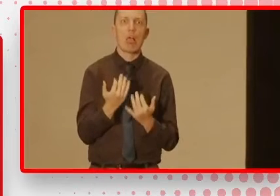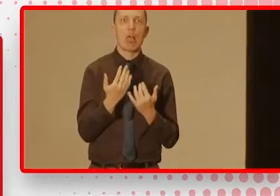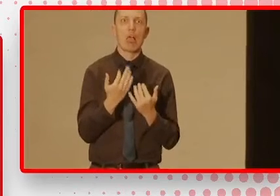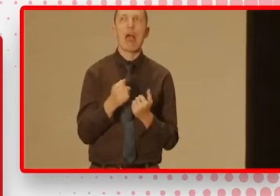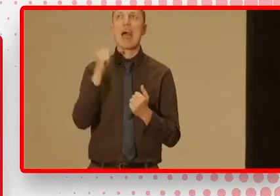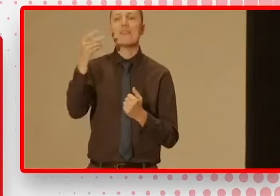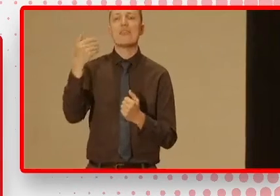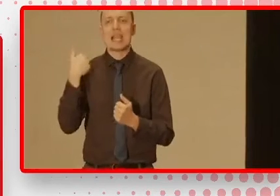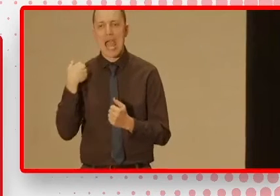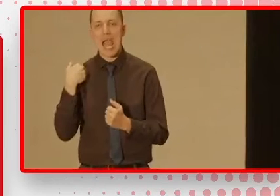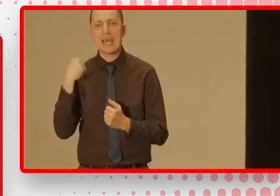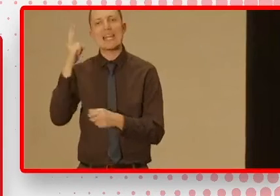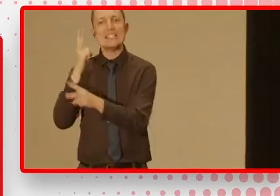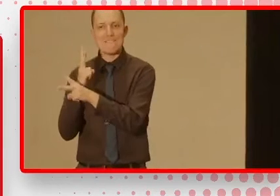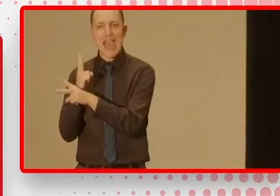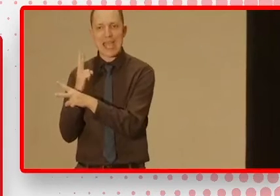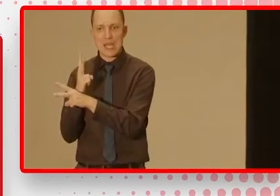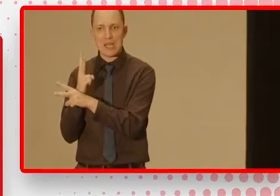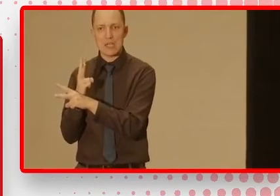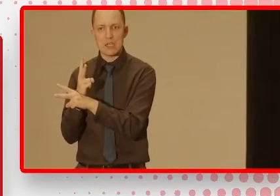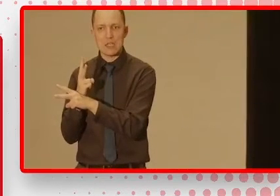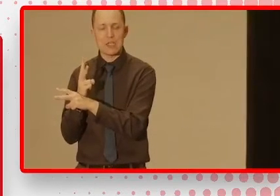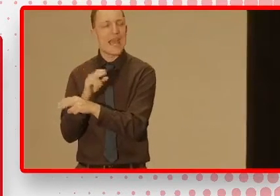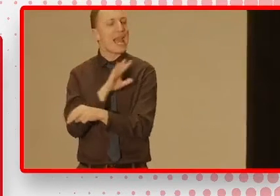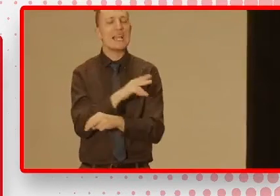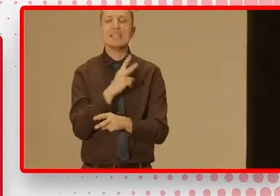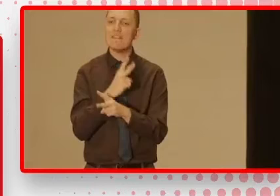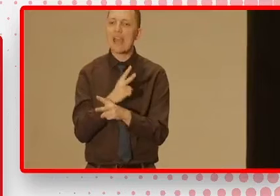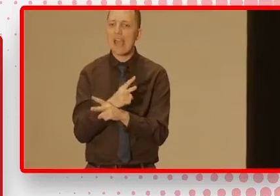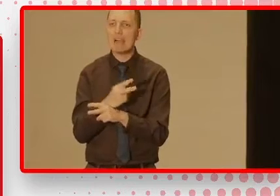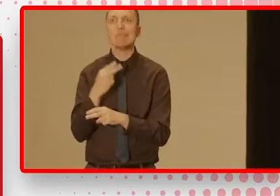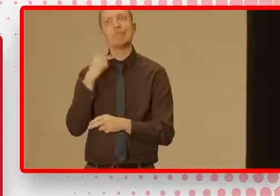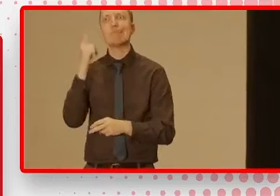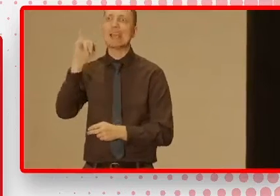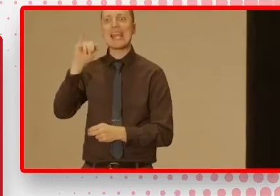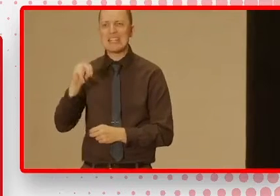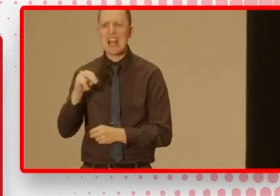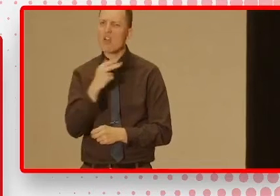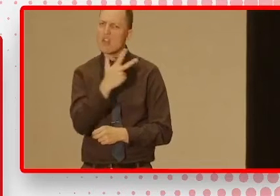in Indiana for 3.5 years. The craziest thing I ever heard. But